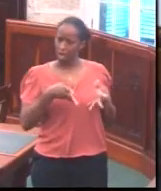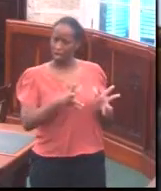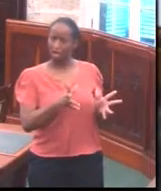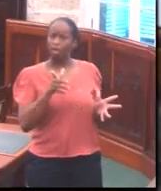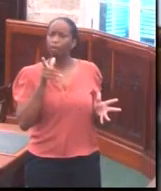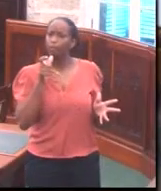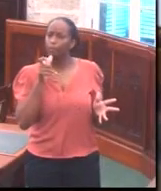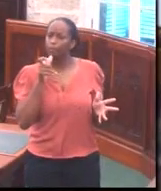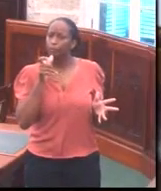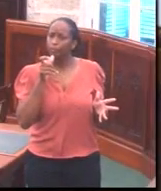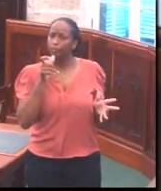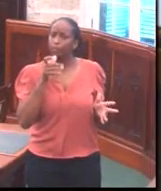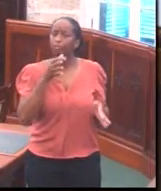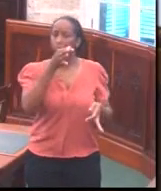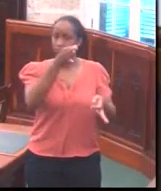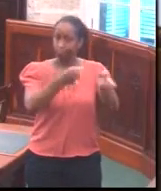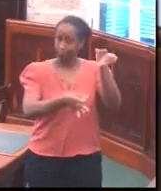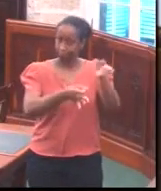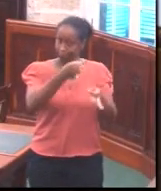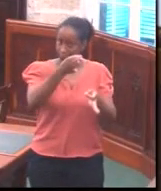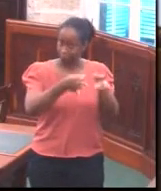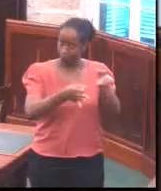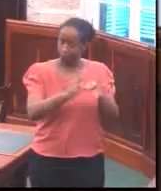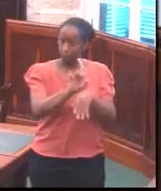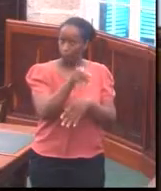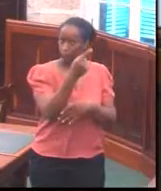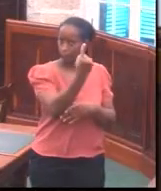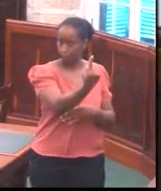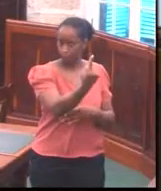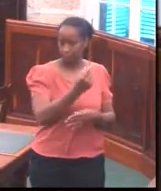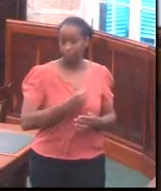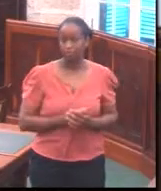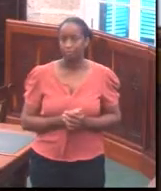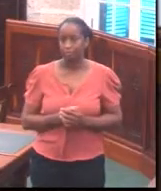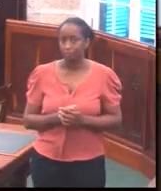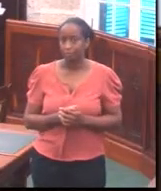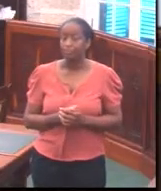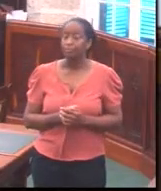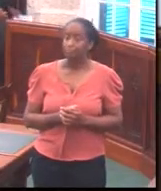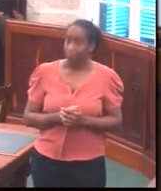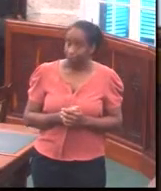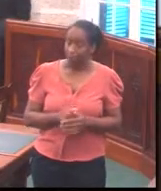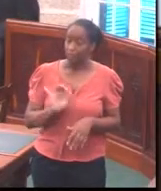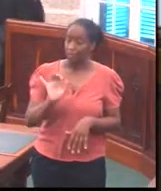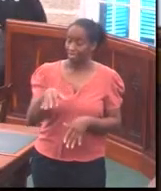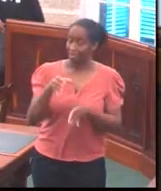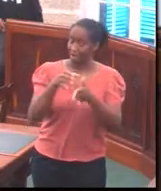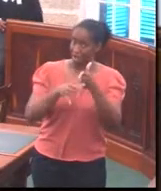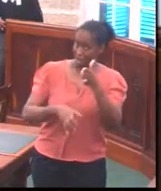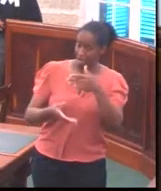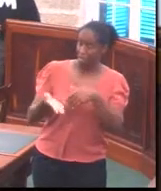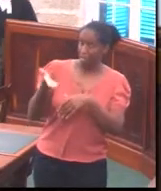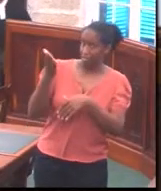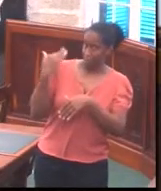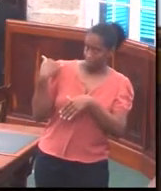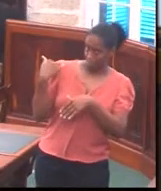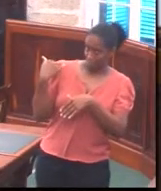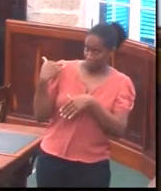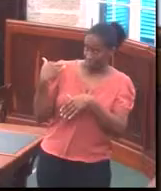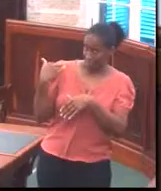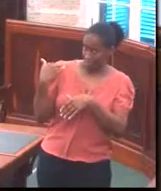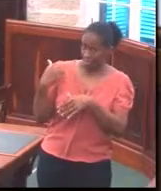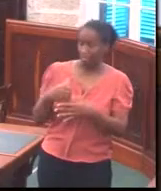been removed. I repeat, the mischief against which we